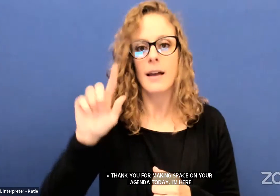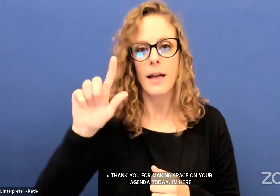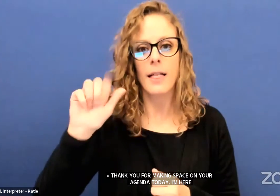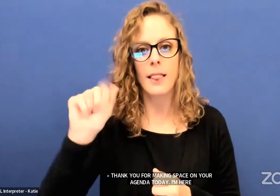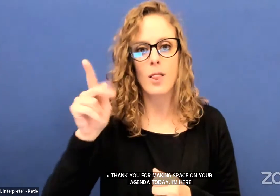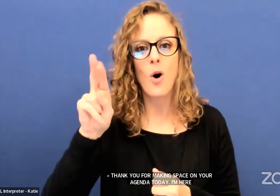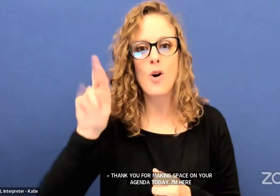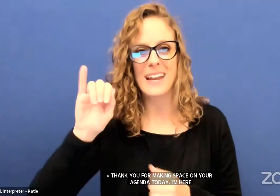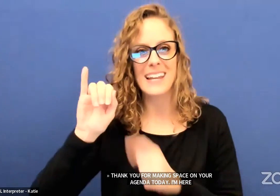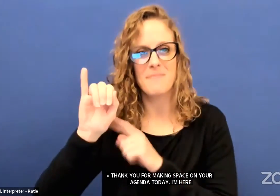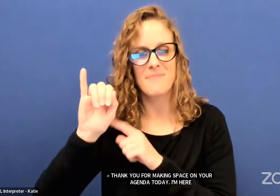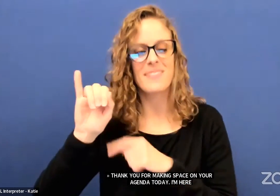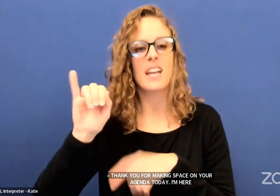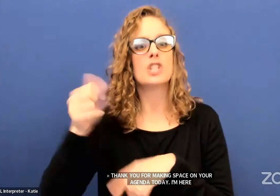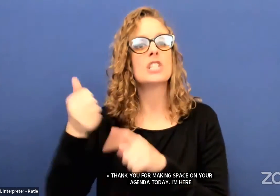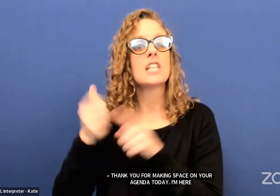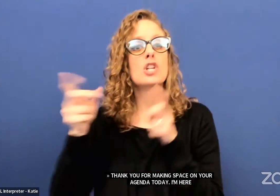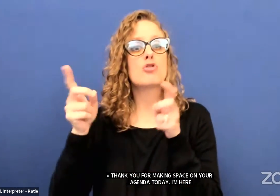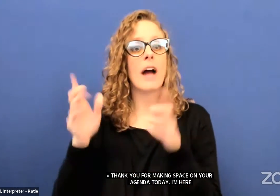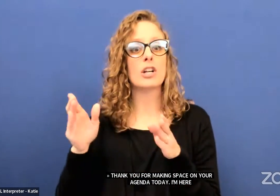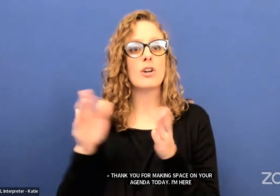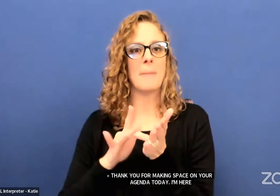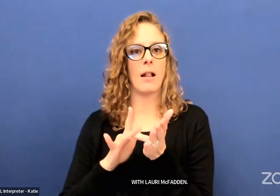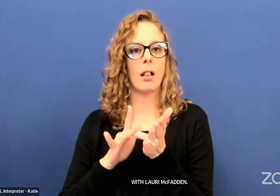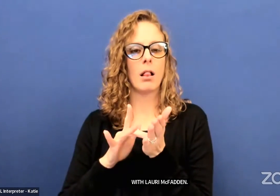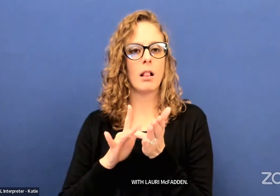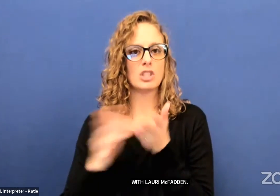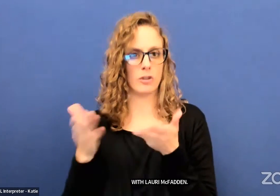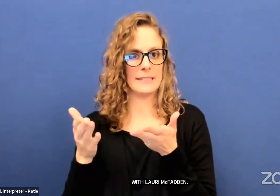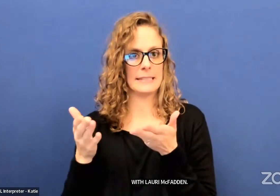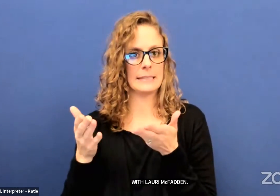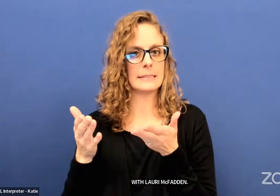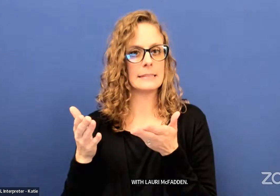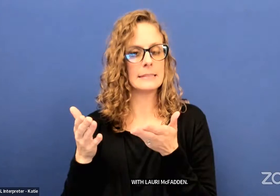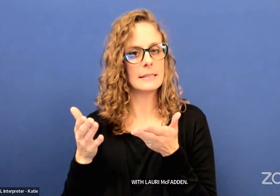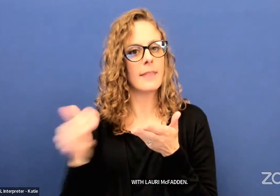Services. And that's another function that our agency